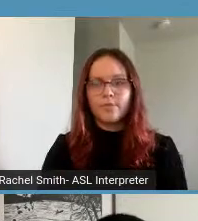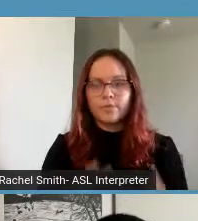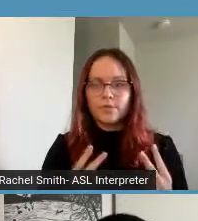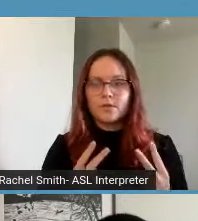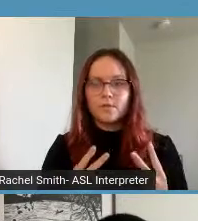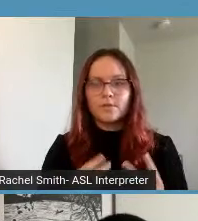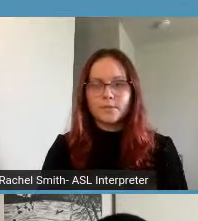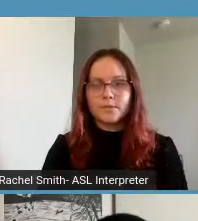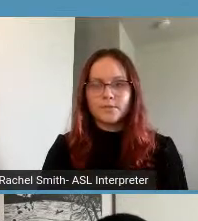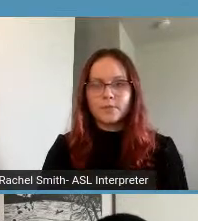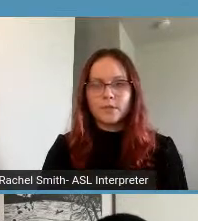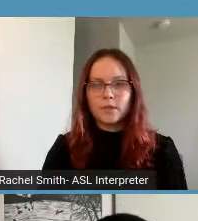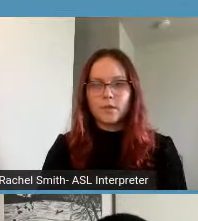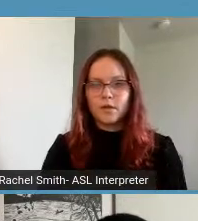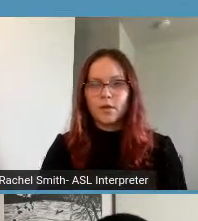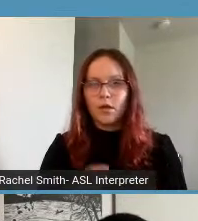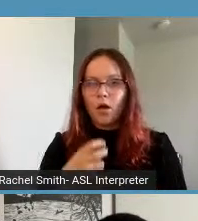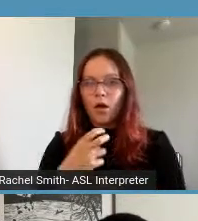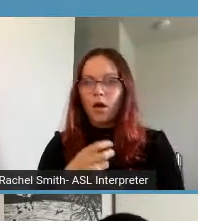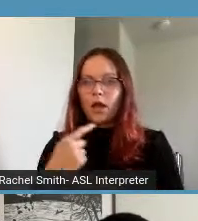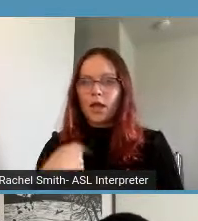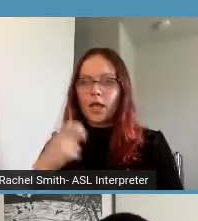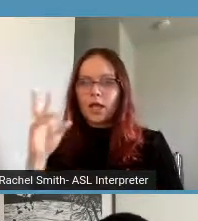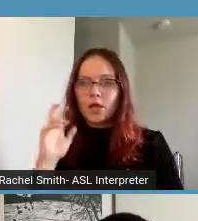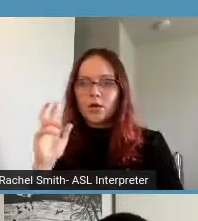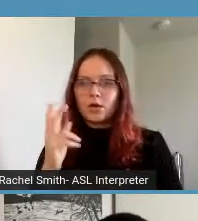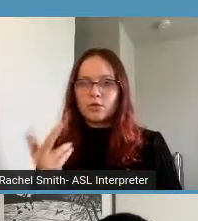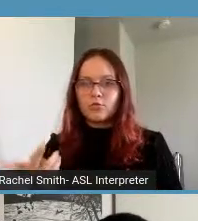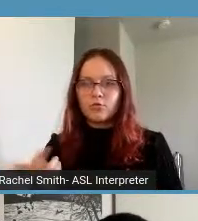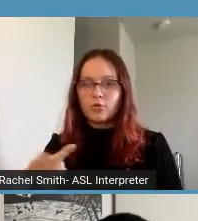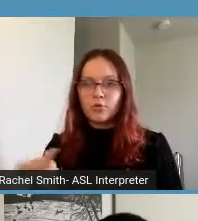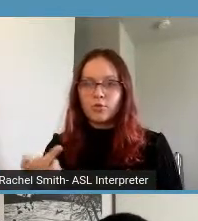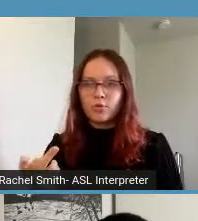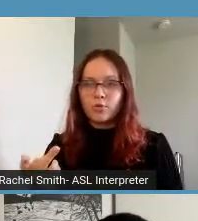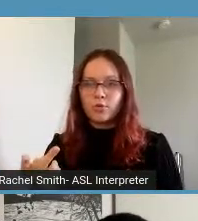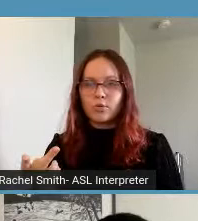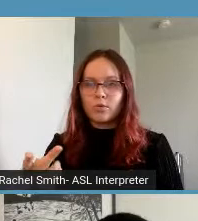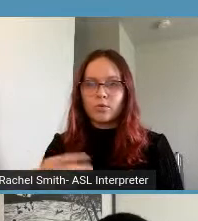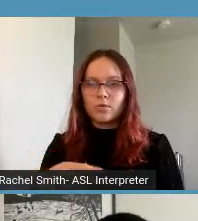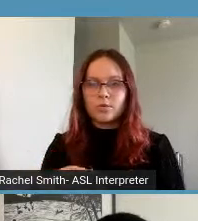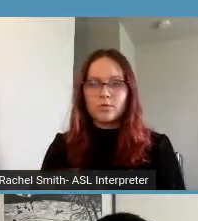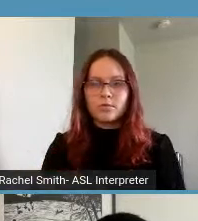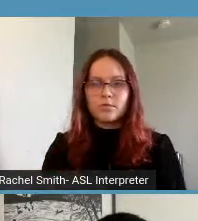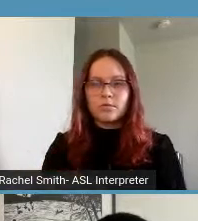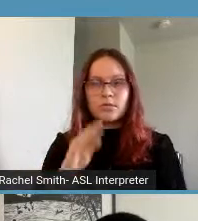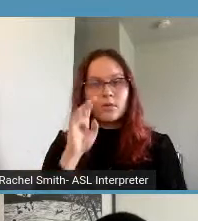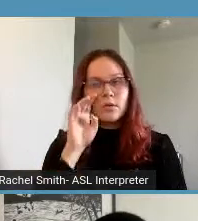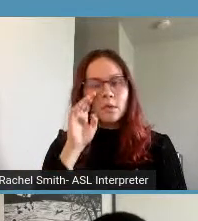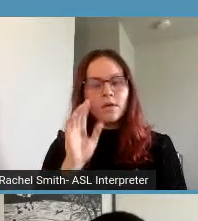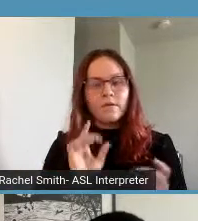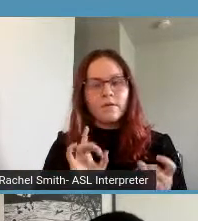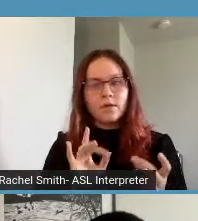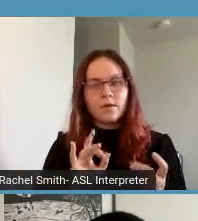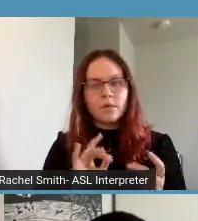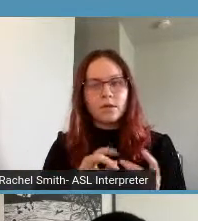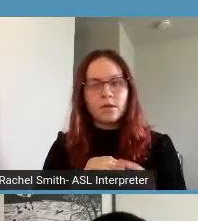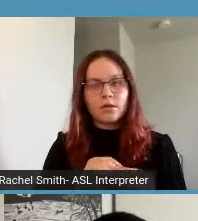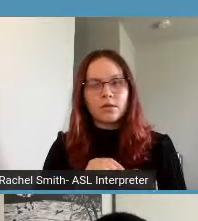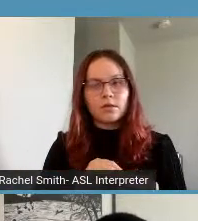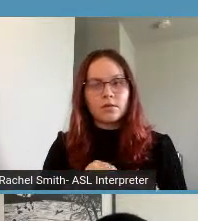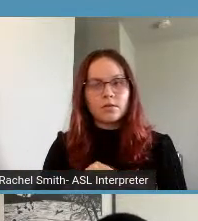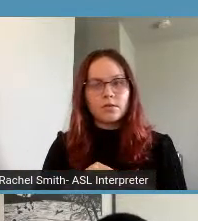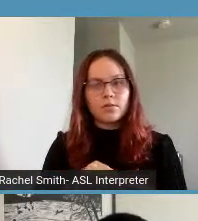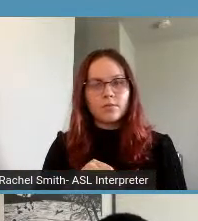And then our library partnership really gave us kind of a inspiration to do a little bit more than we normally